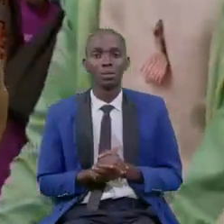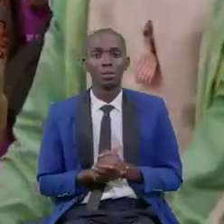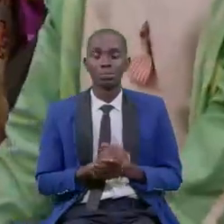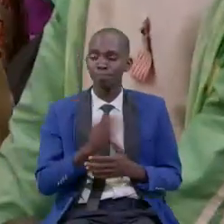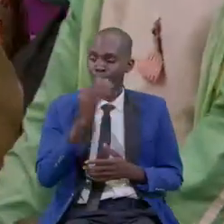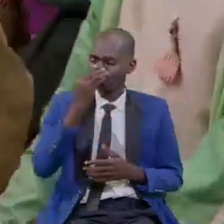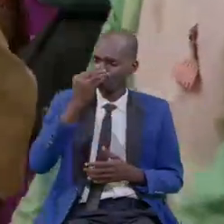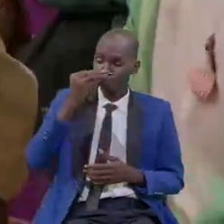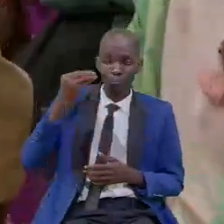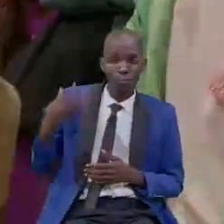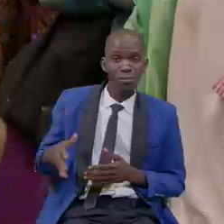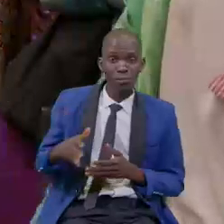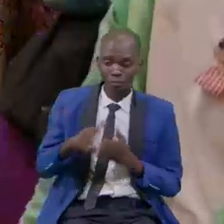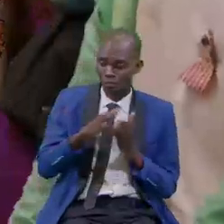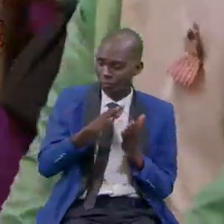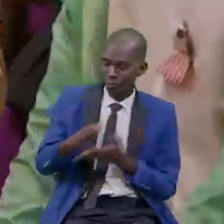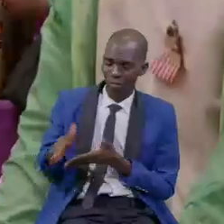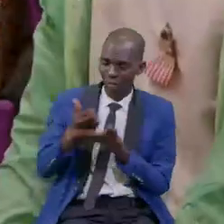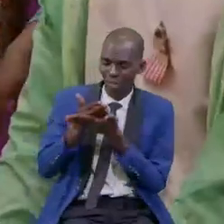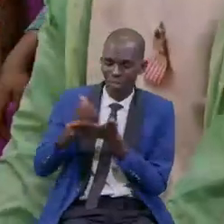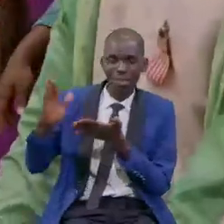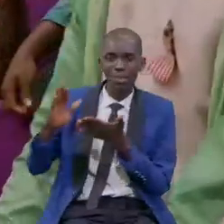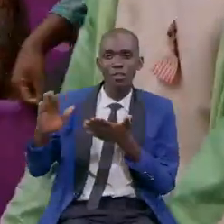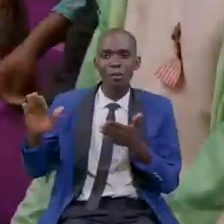Forsaking totally, fully, completely.